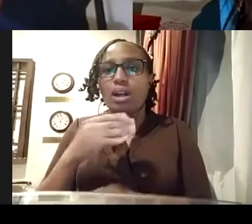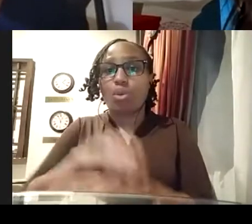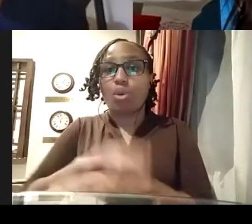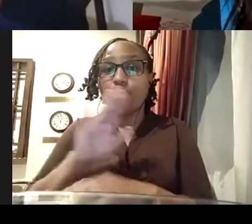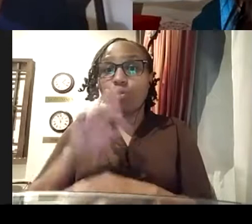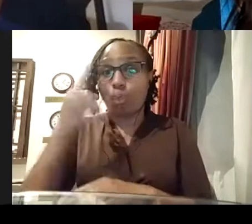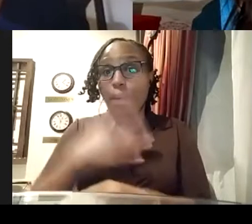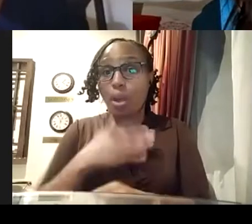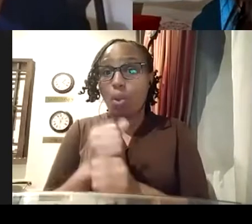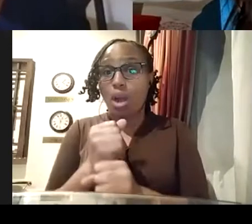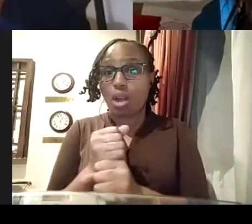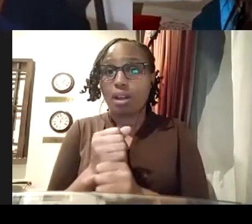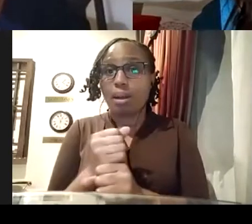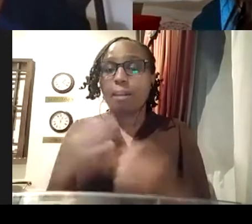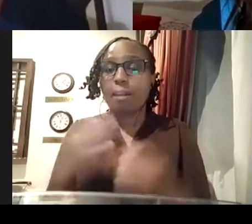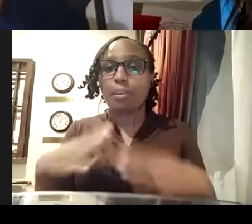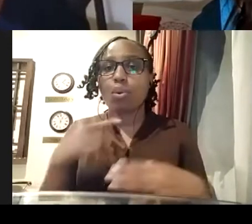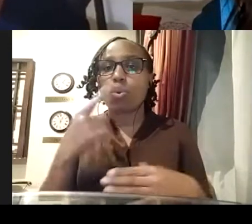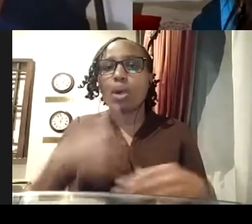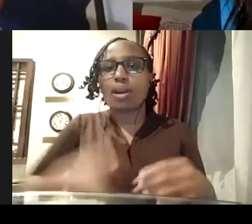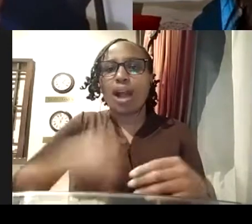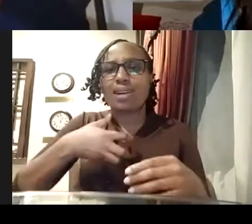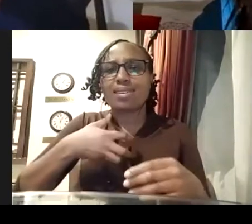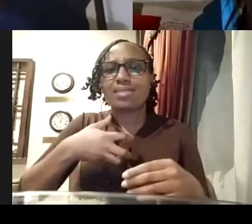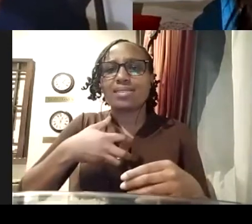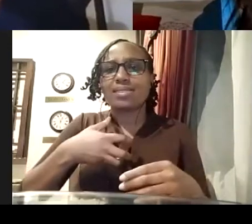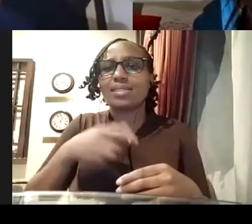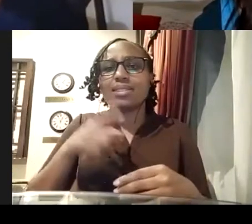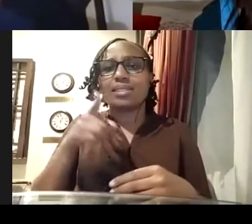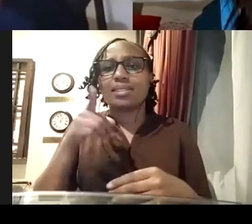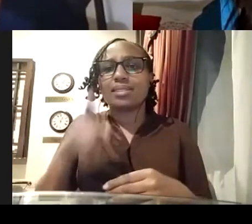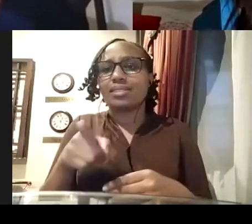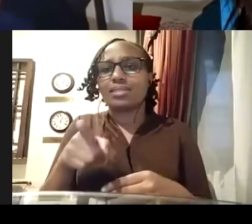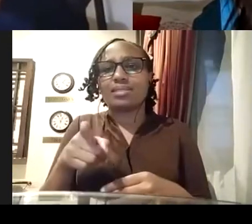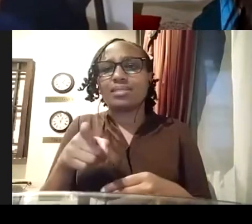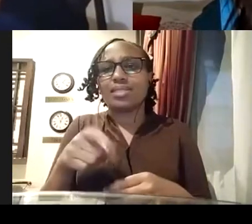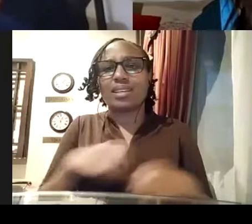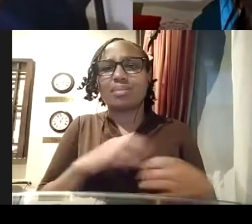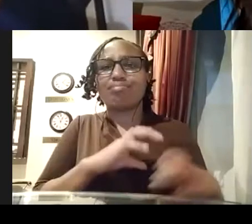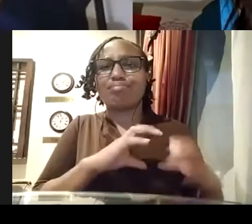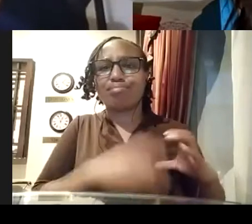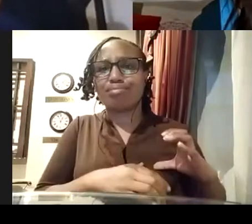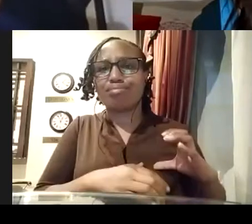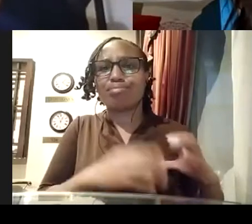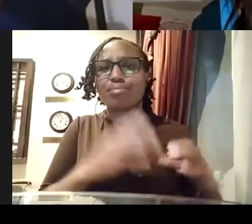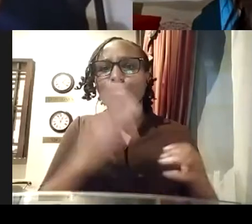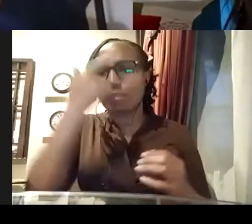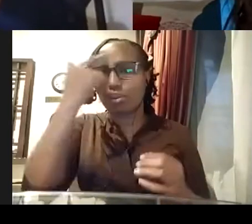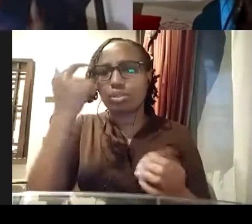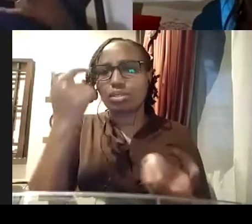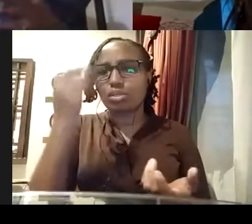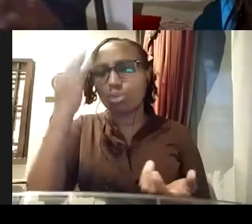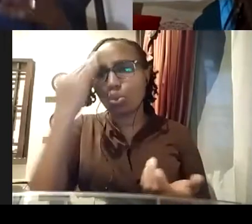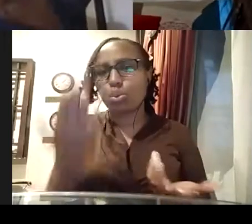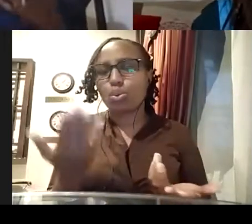who are very angry at Kavata. And that breaks my heart, because I'm like, Kavata was a man who wouldn't feel this way, and we know it, right?